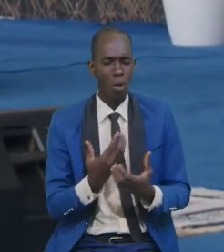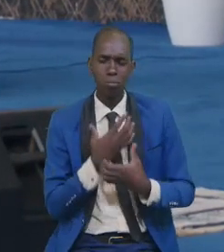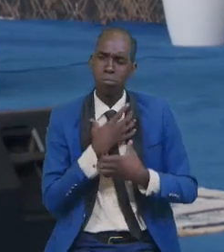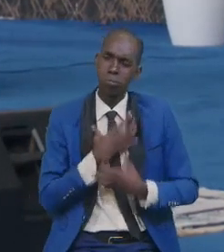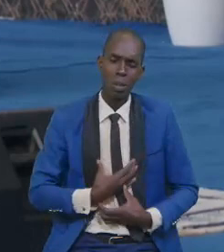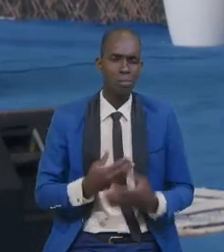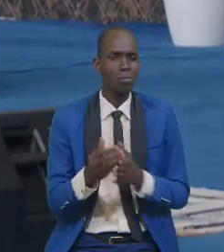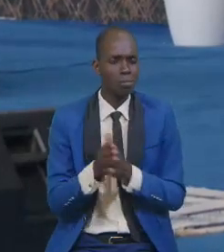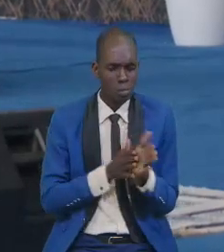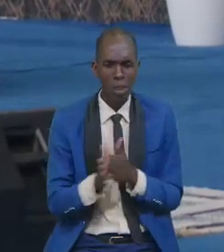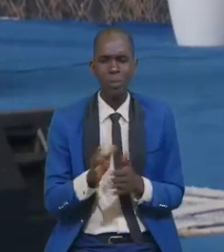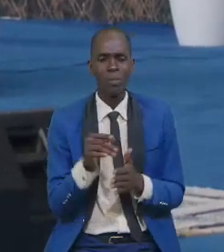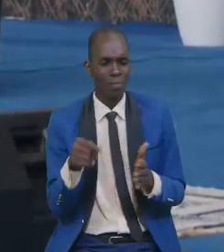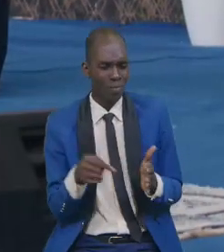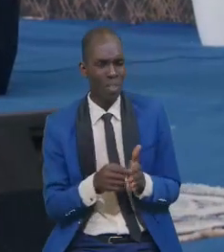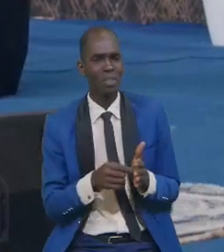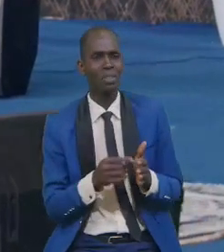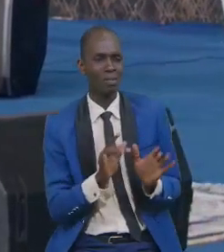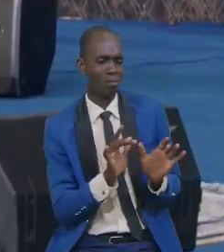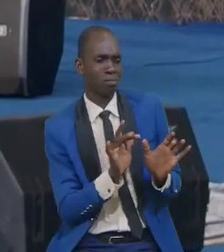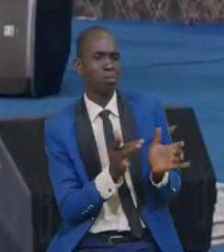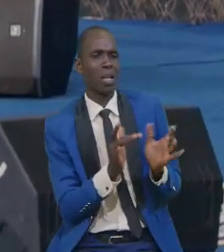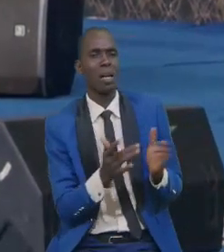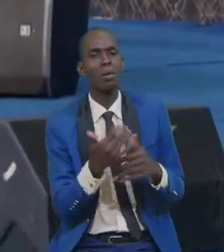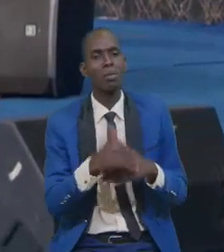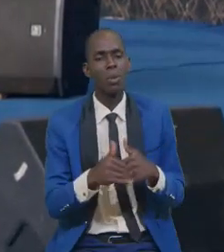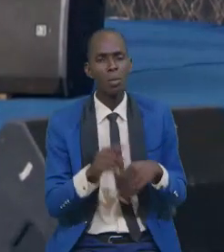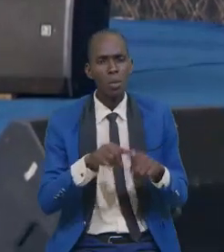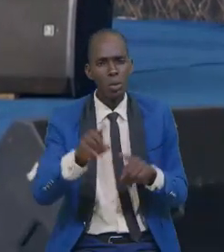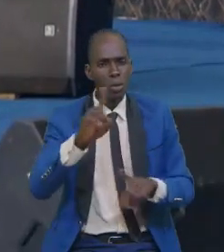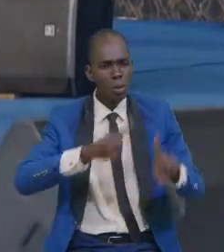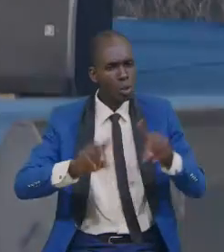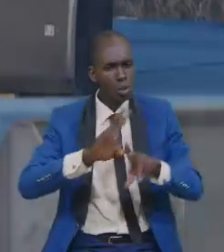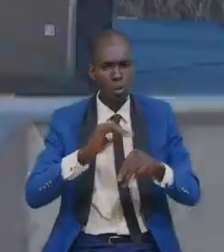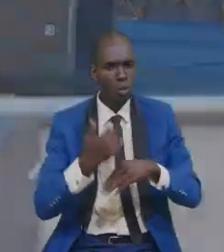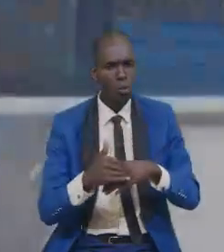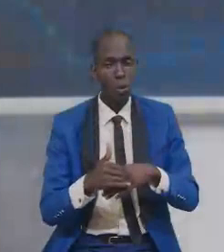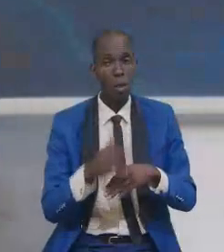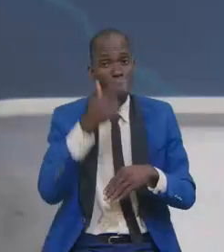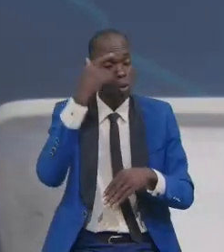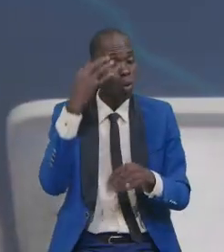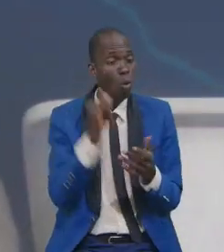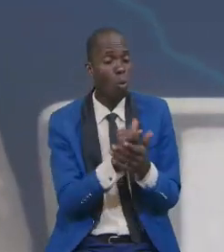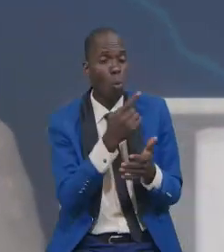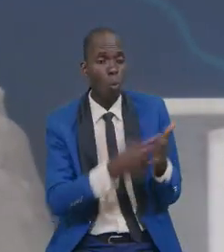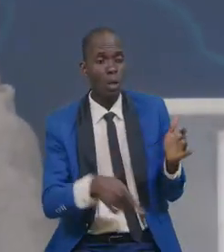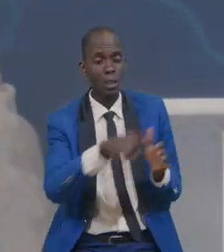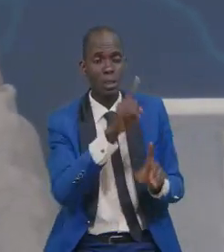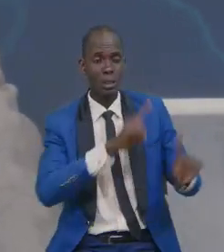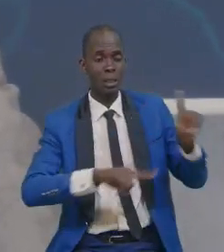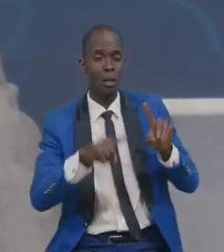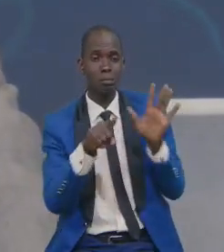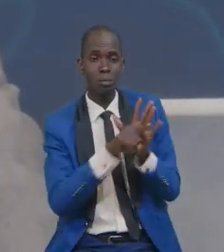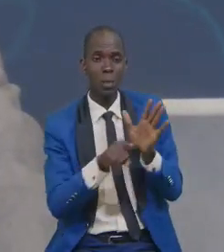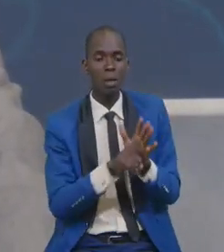no bread, and because of that, problems came upon them. And the Lord said,